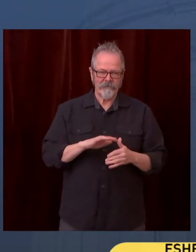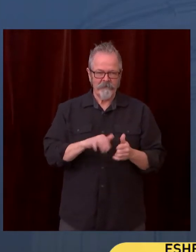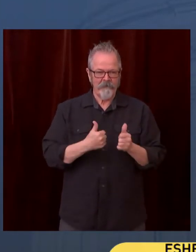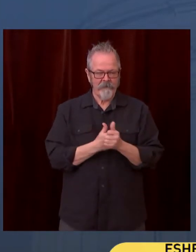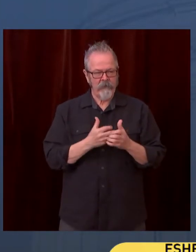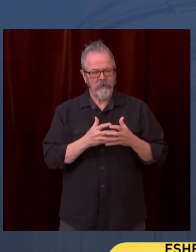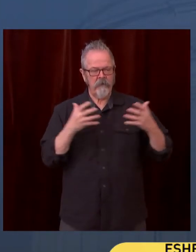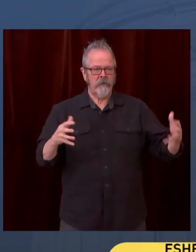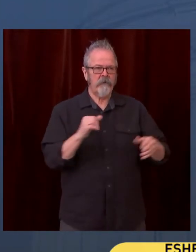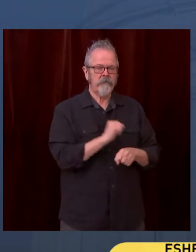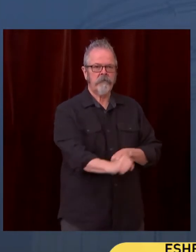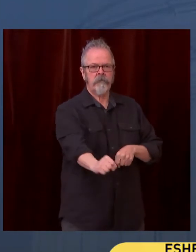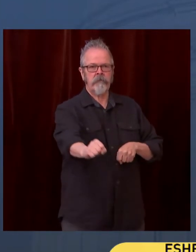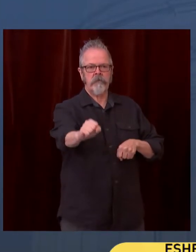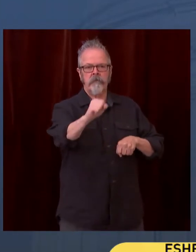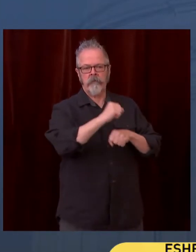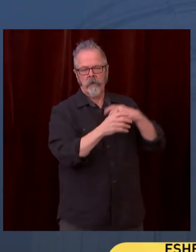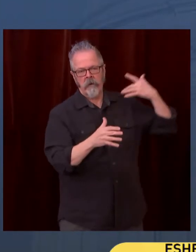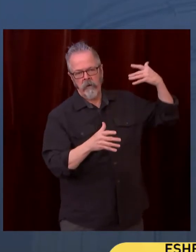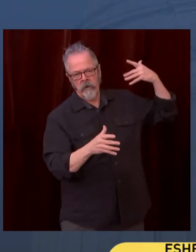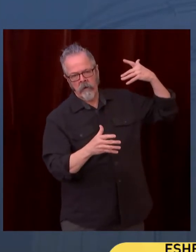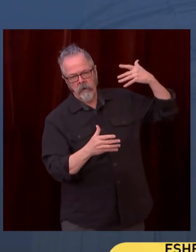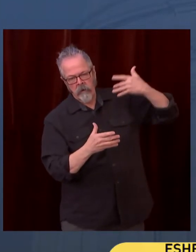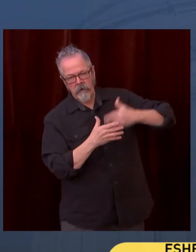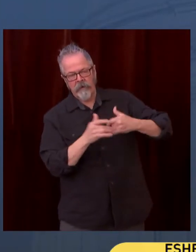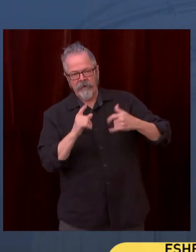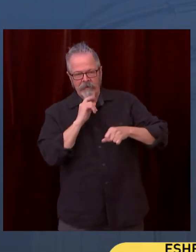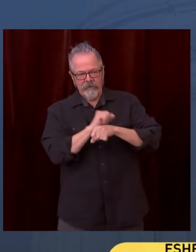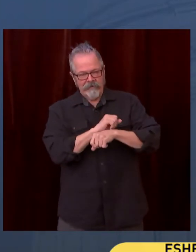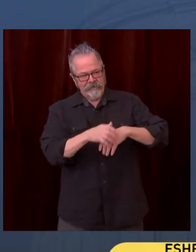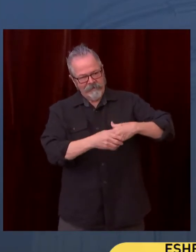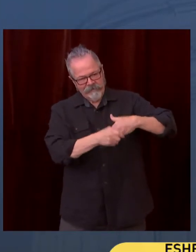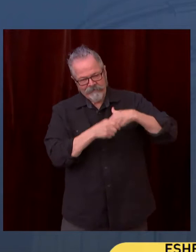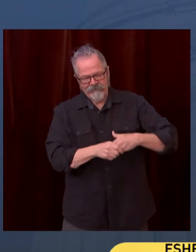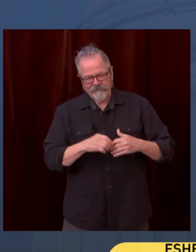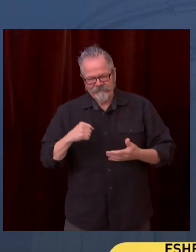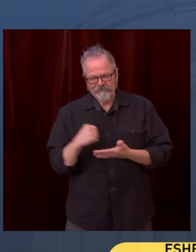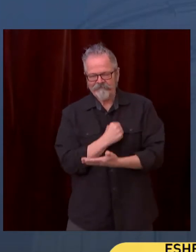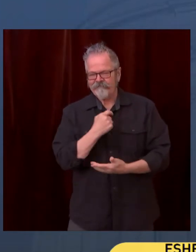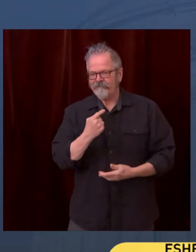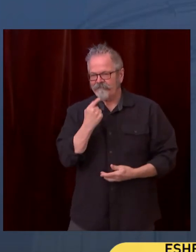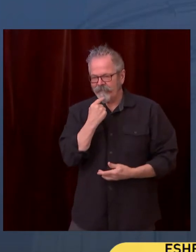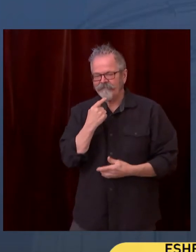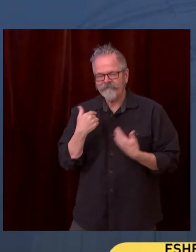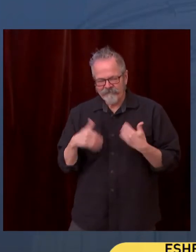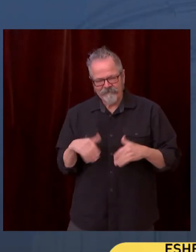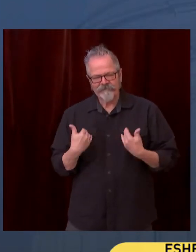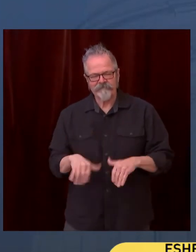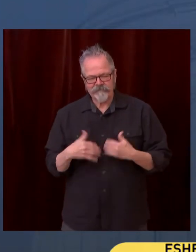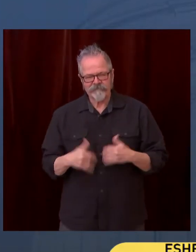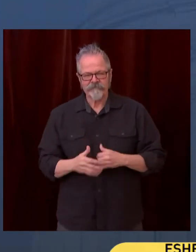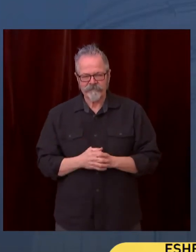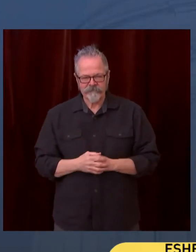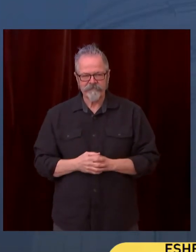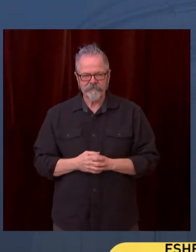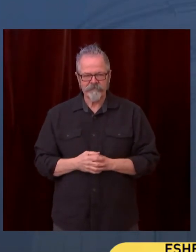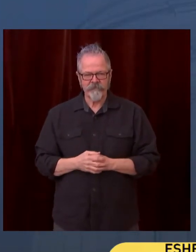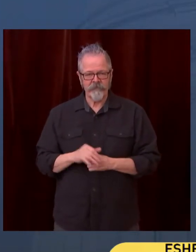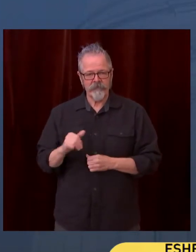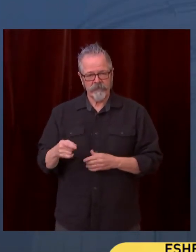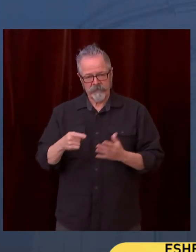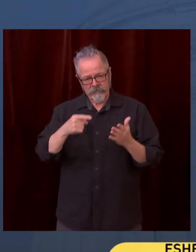particular effort started the last week of December. The legislature started working, as you referenced,